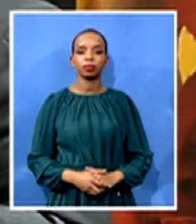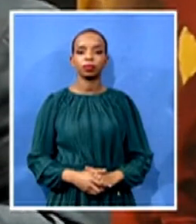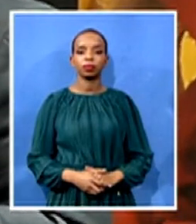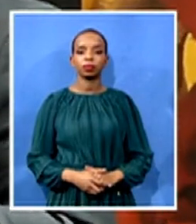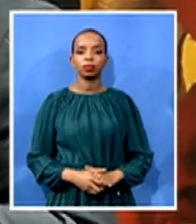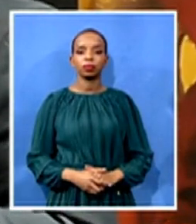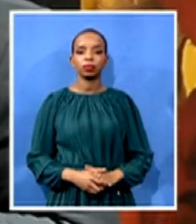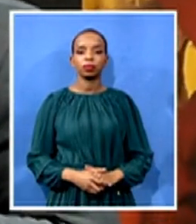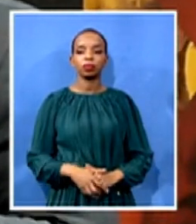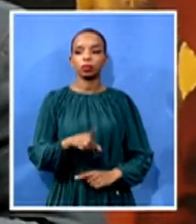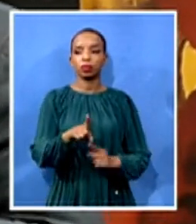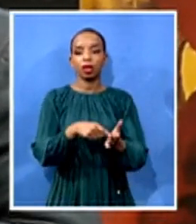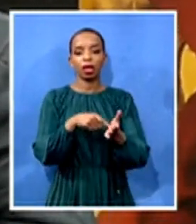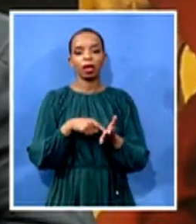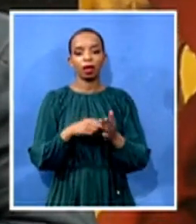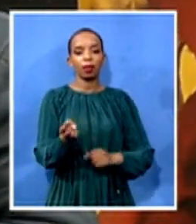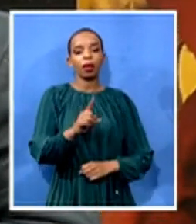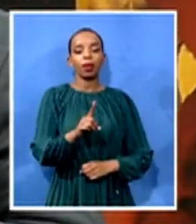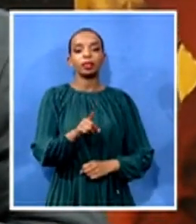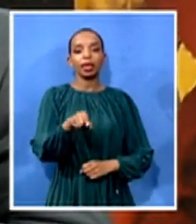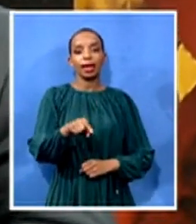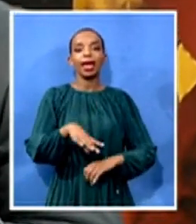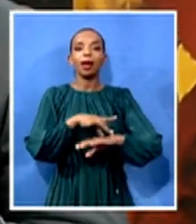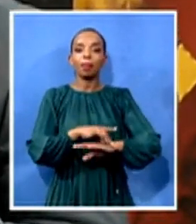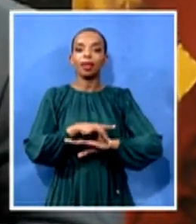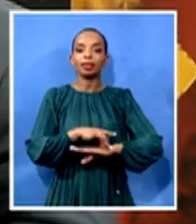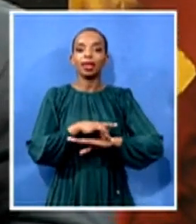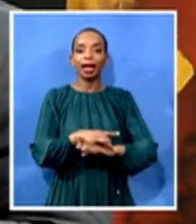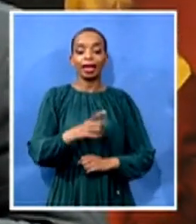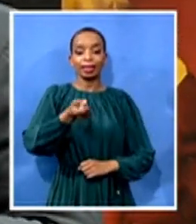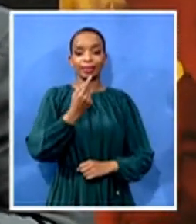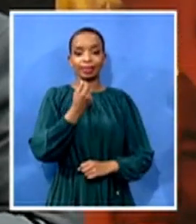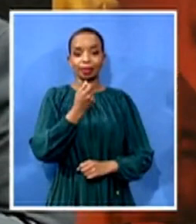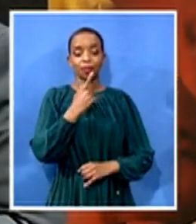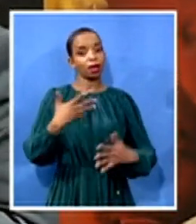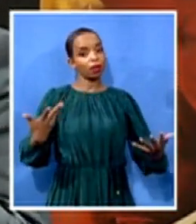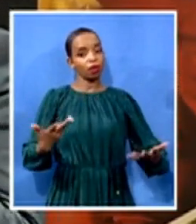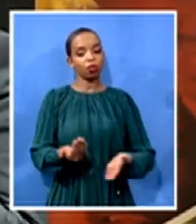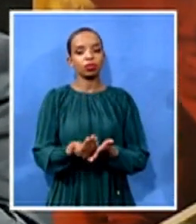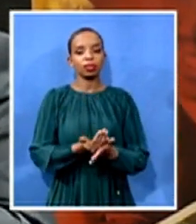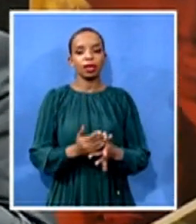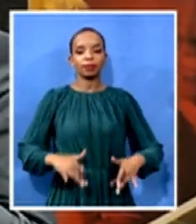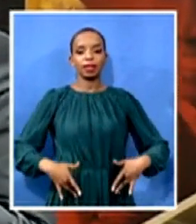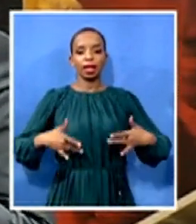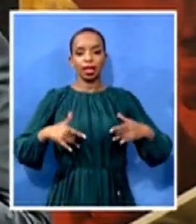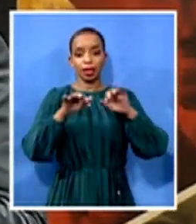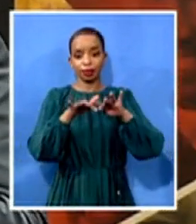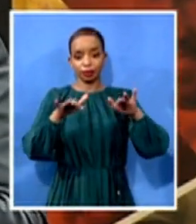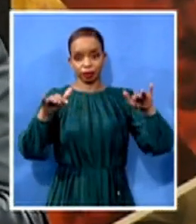medical equipment to save lives. We have recruited additional 1,000